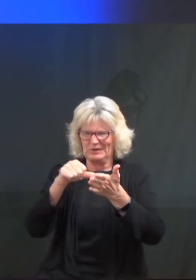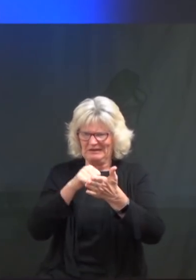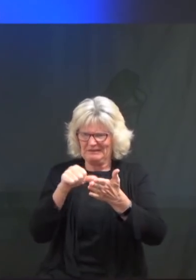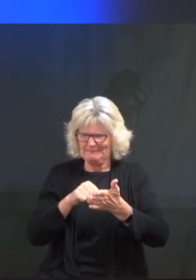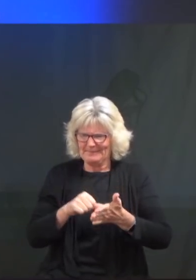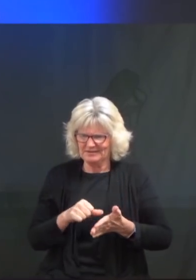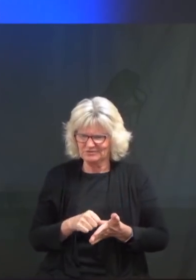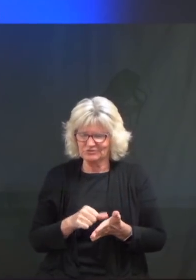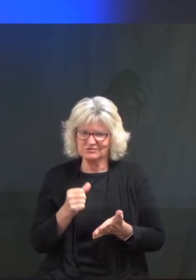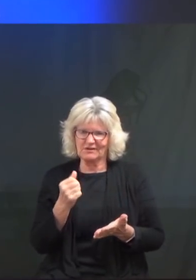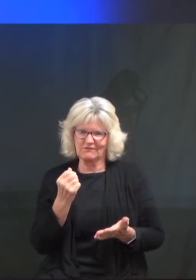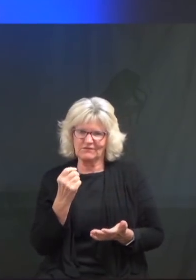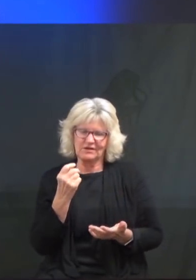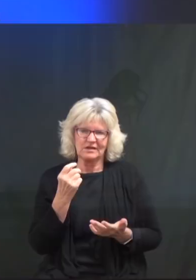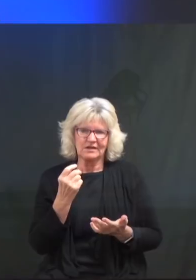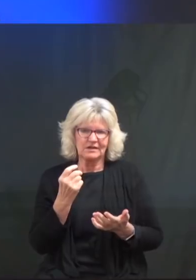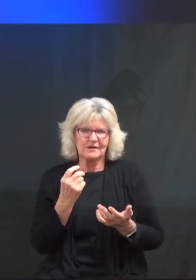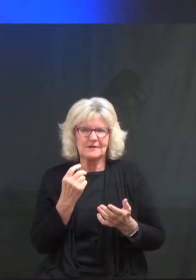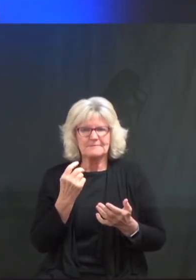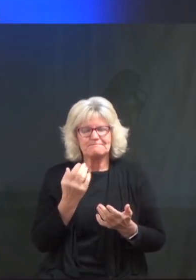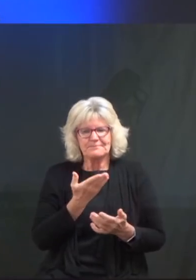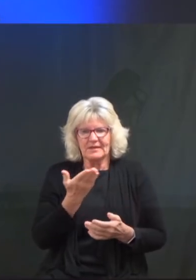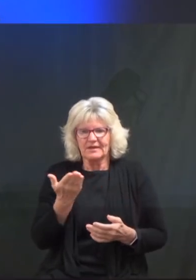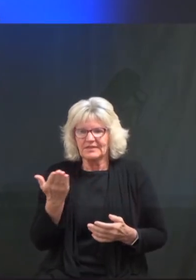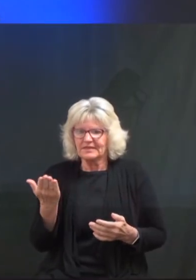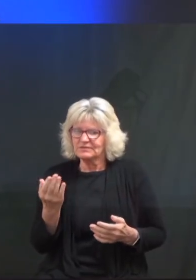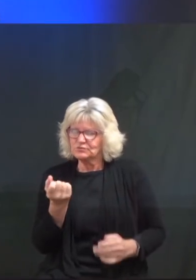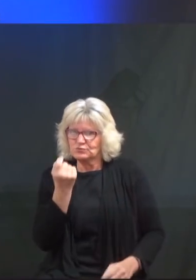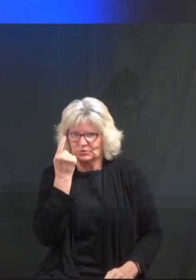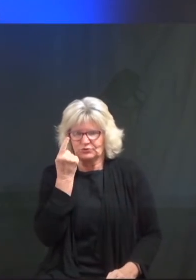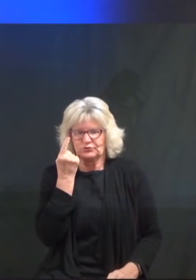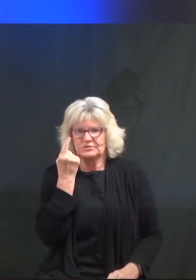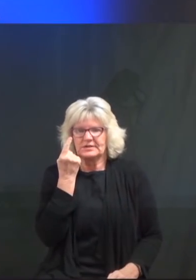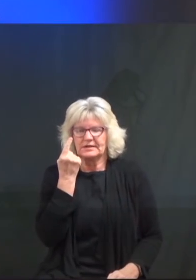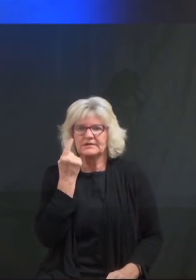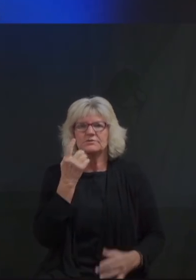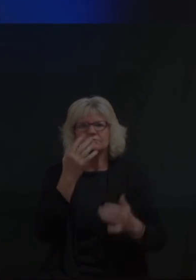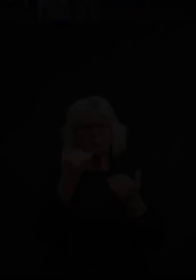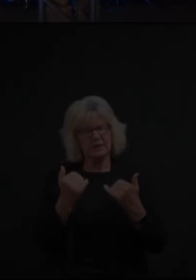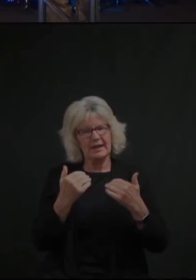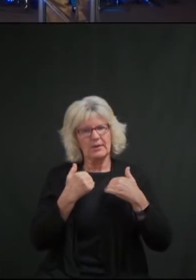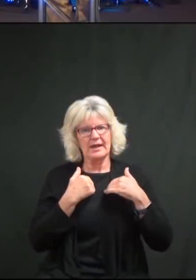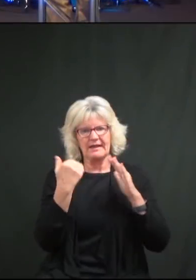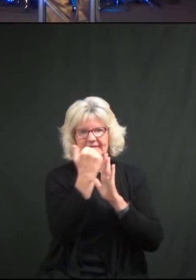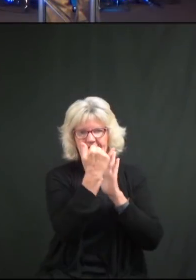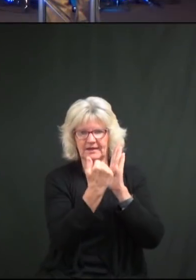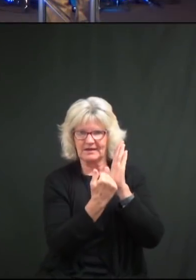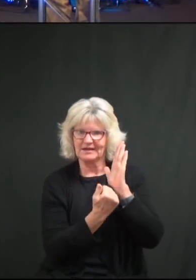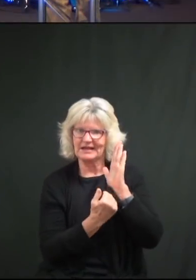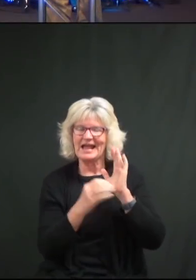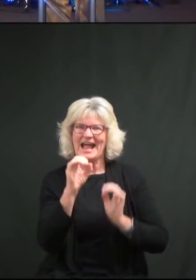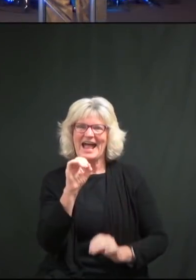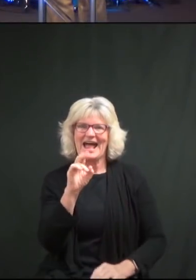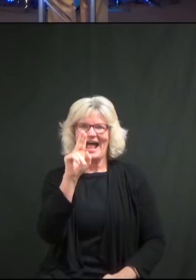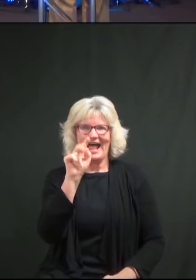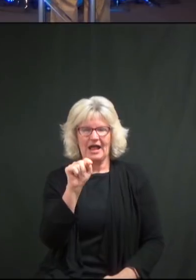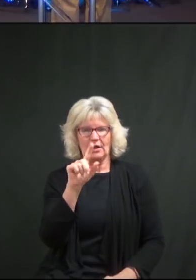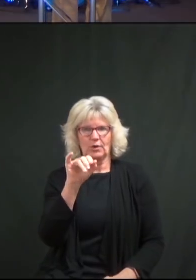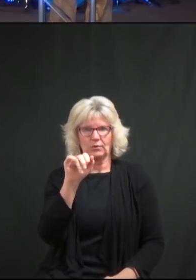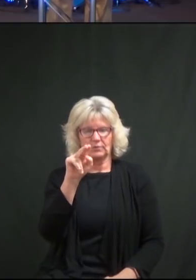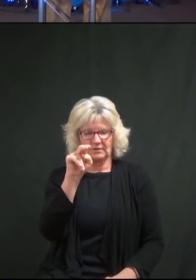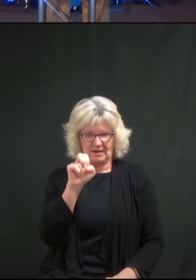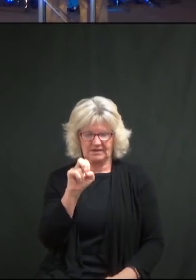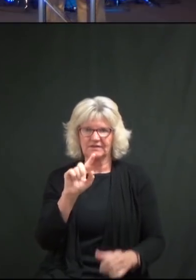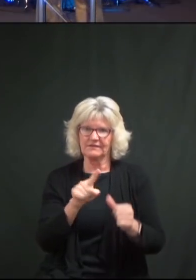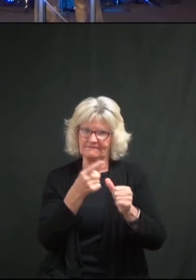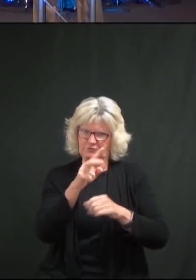just what did I see, how did I break down this book. So here's an outline. Paul's first missionary trip is